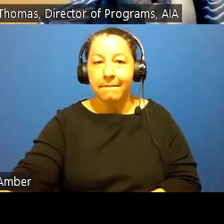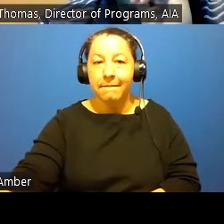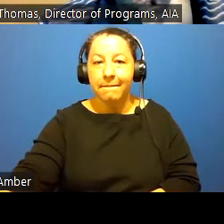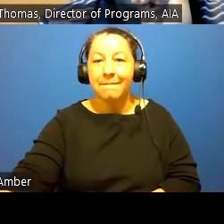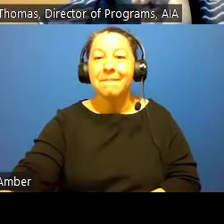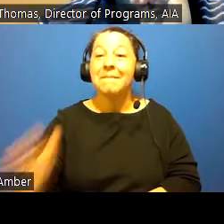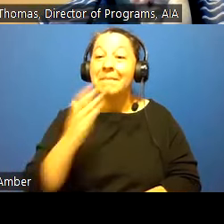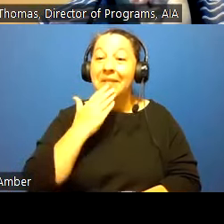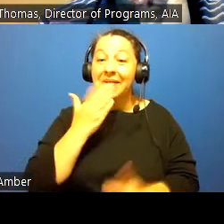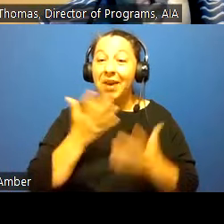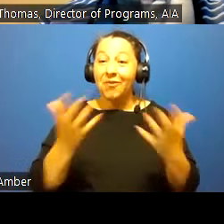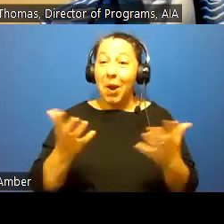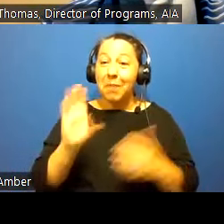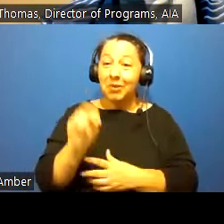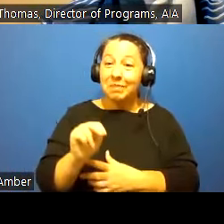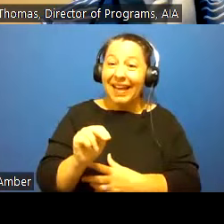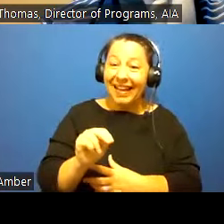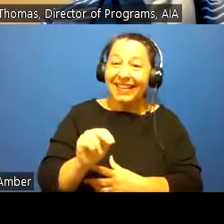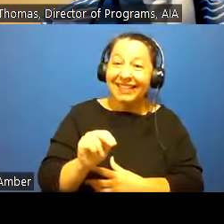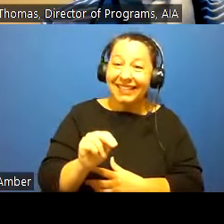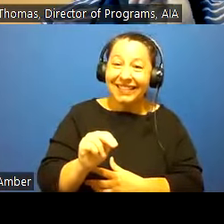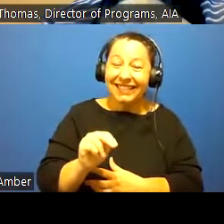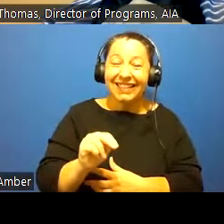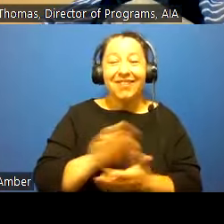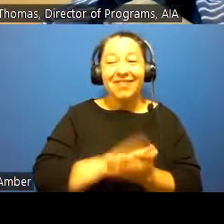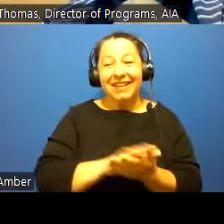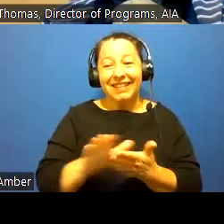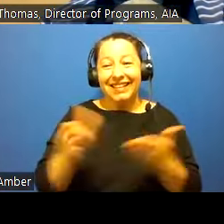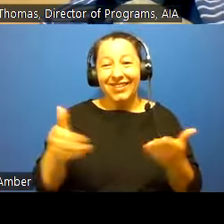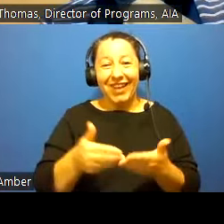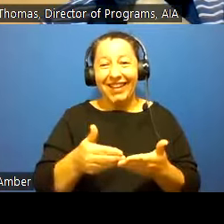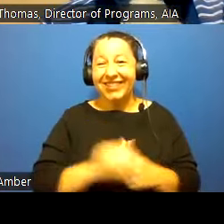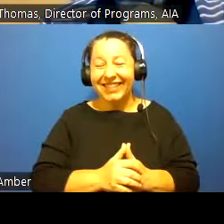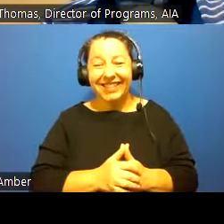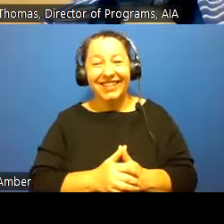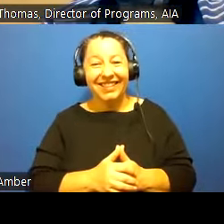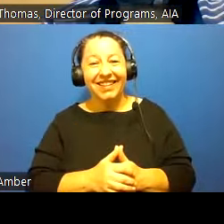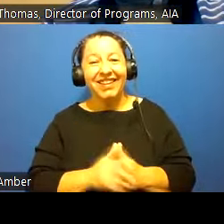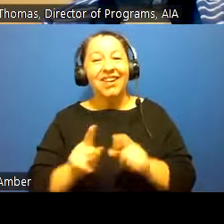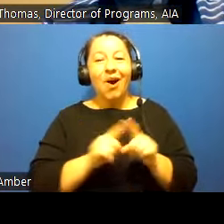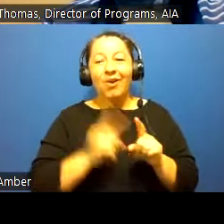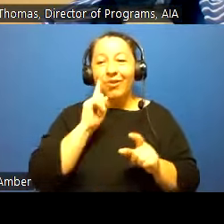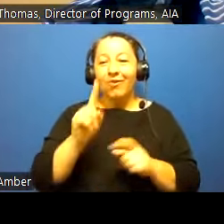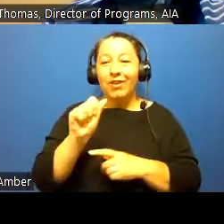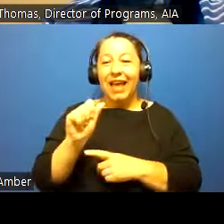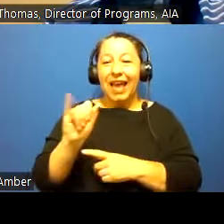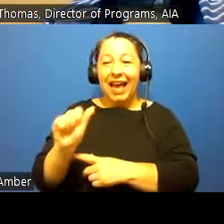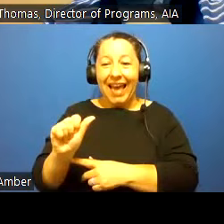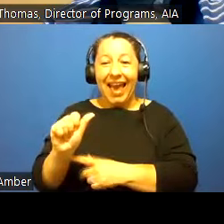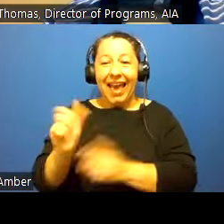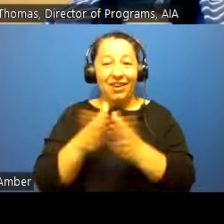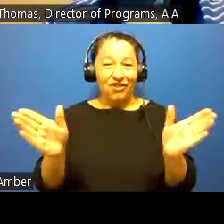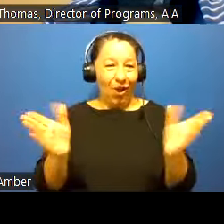Thank you very much, Ben, for that nice introduction, and also to the AIA in